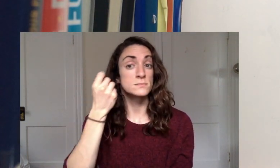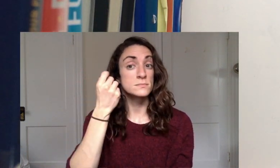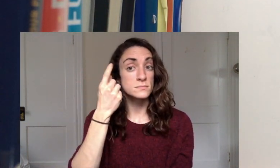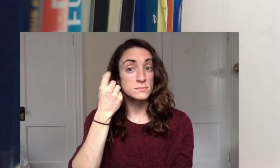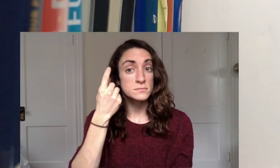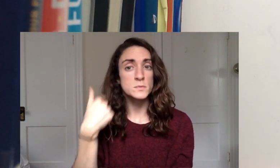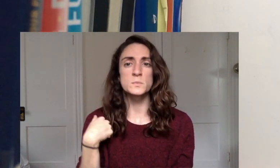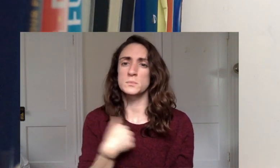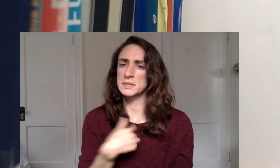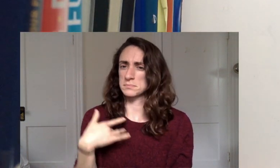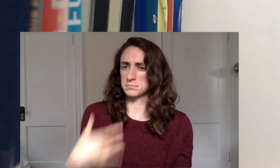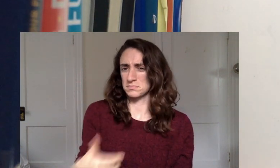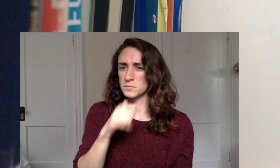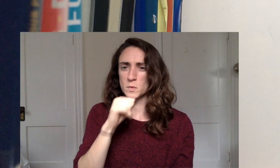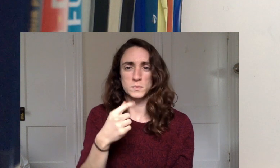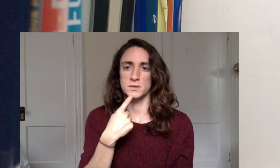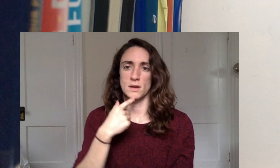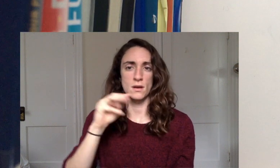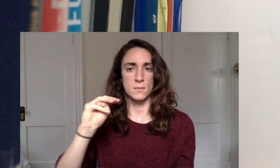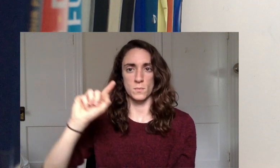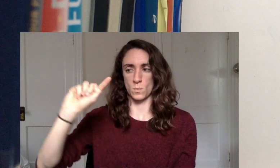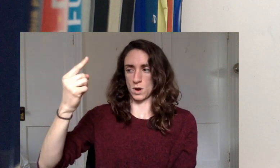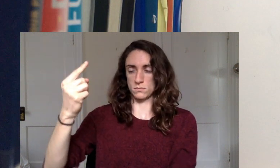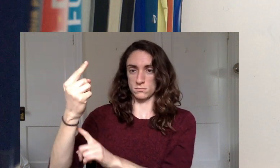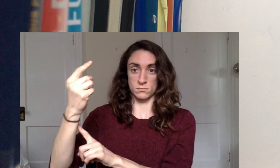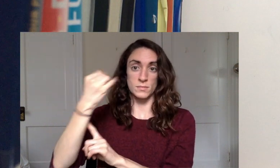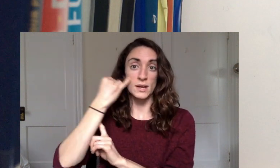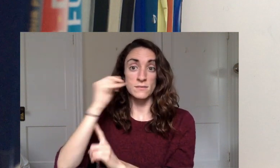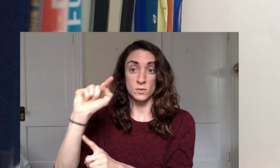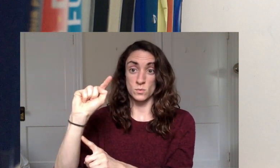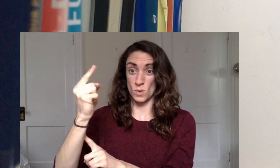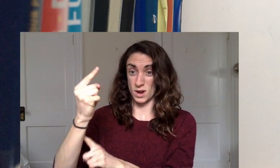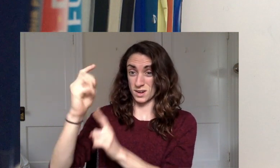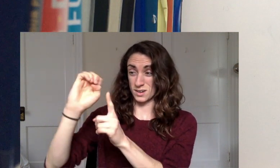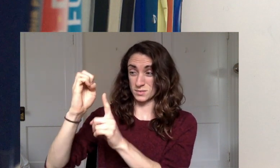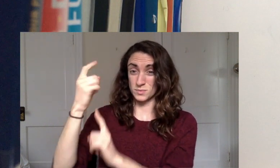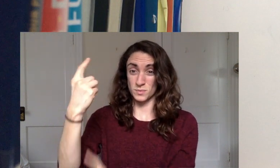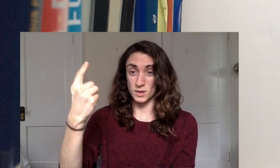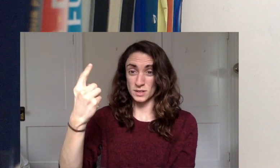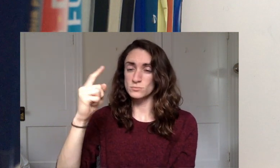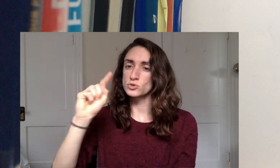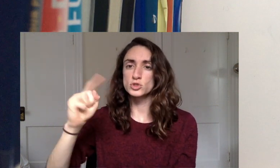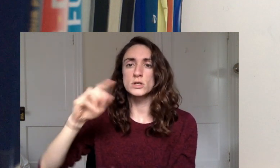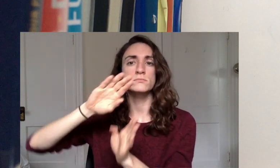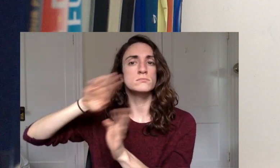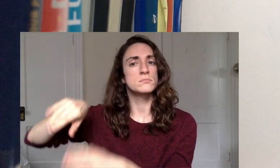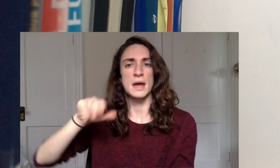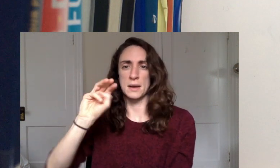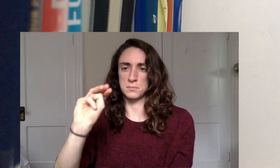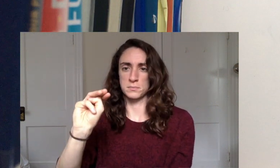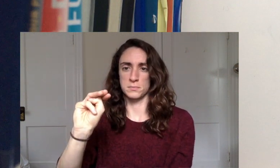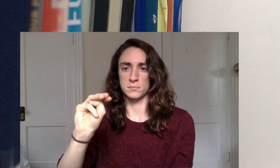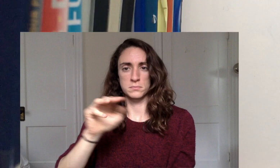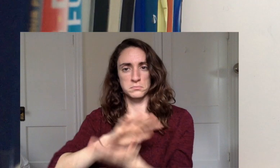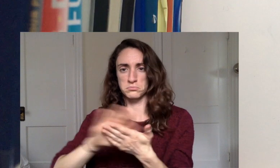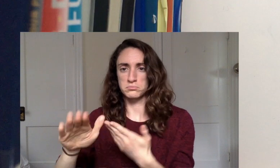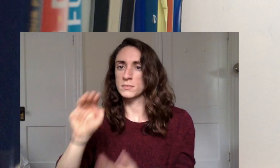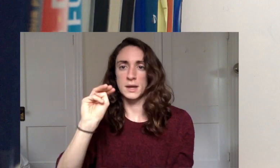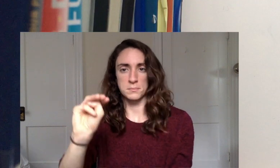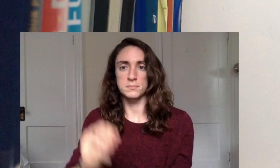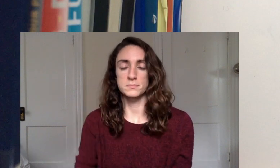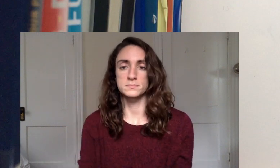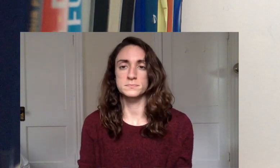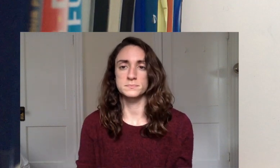minus 2 is 1, which means that the term that's left will have an exponent of 1, which we typically don't write. M to the 1, we're just going to say